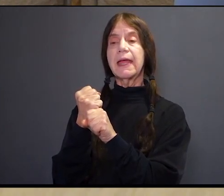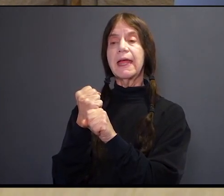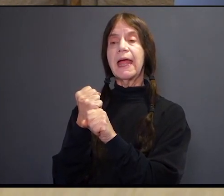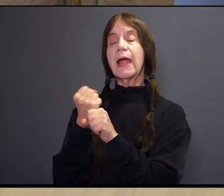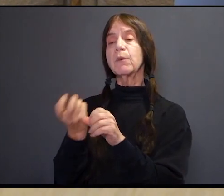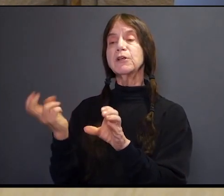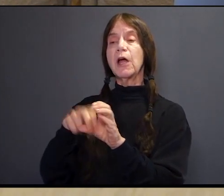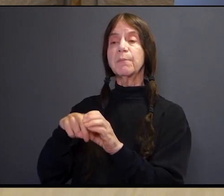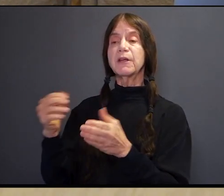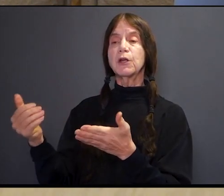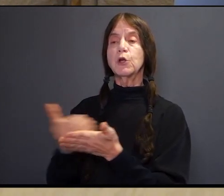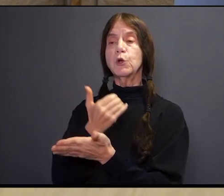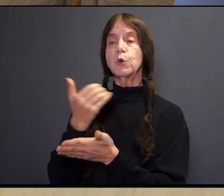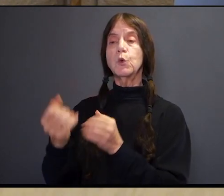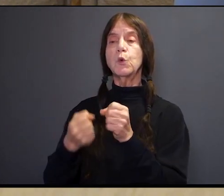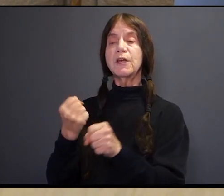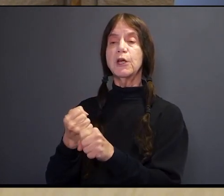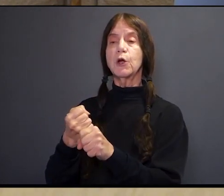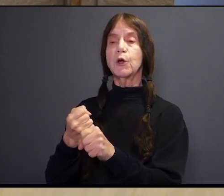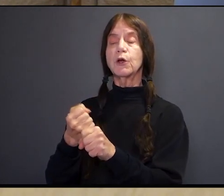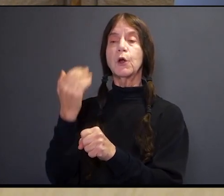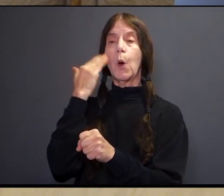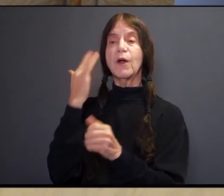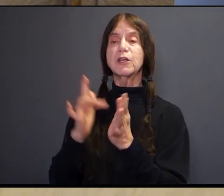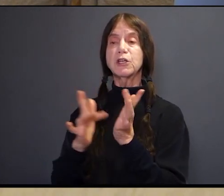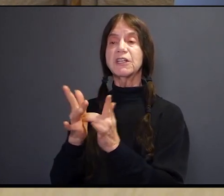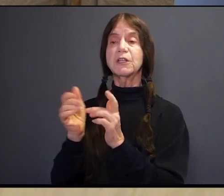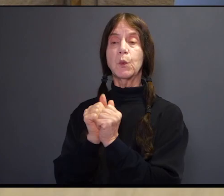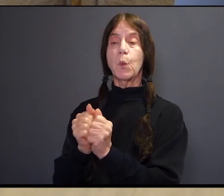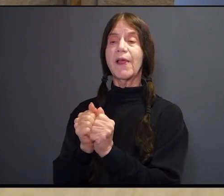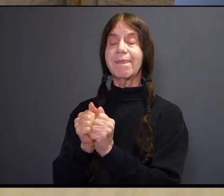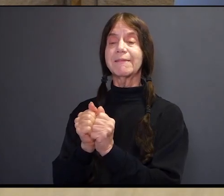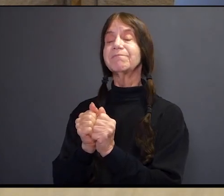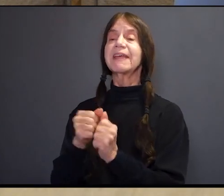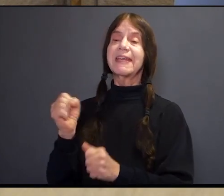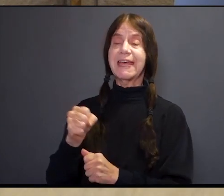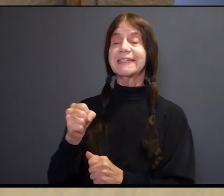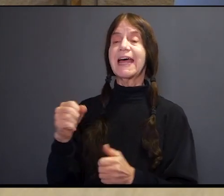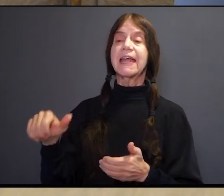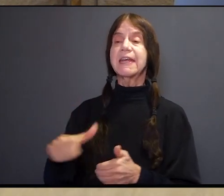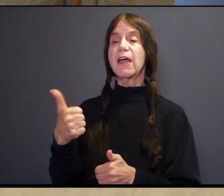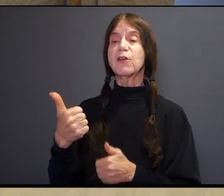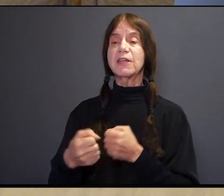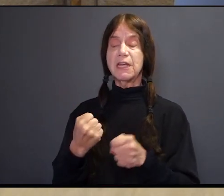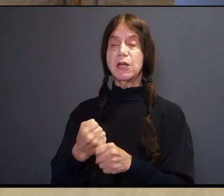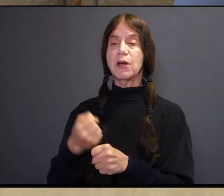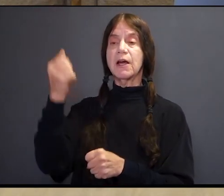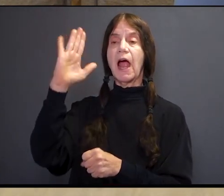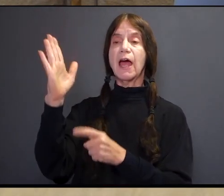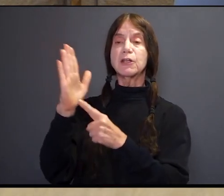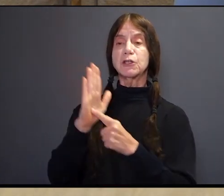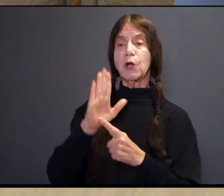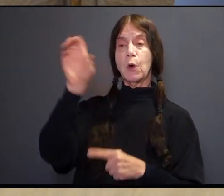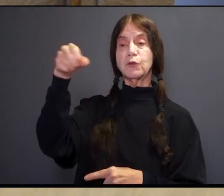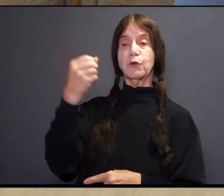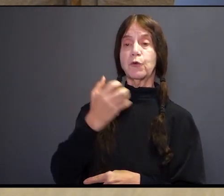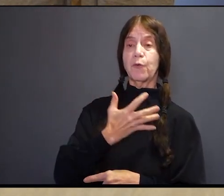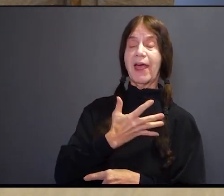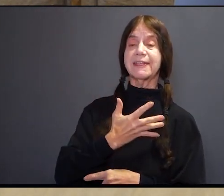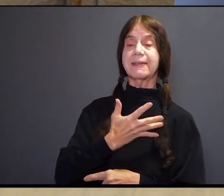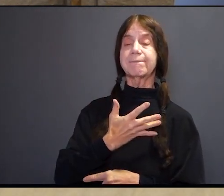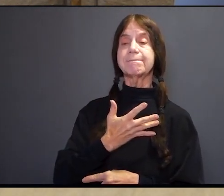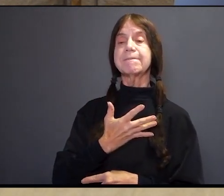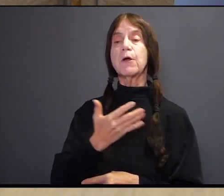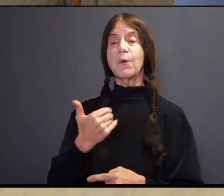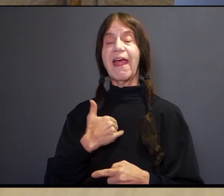into the new year. This year will be for us another year of grace, another year in which we